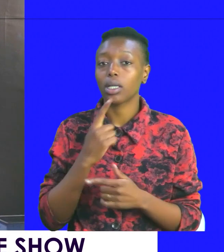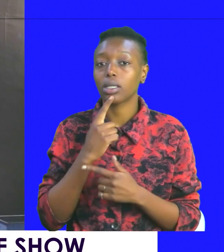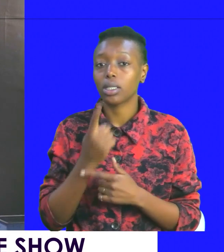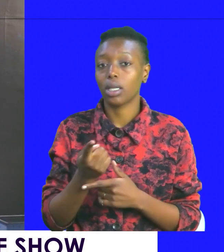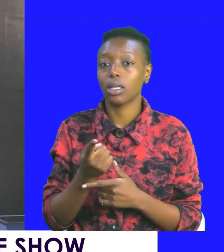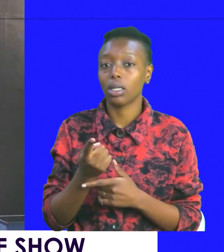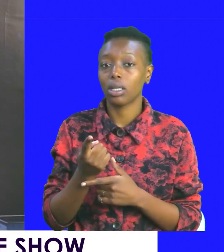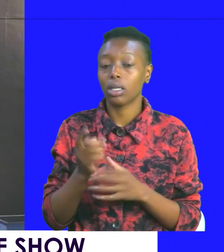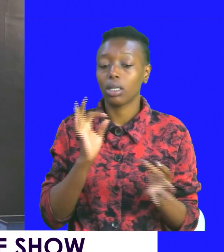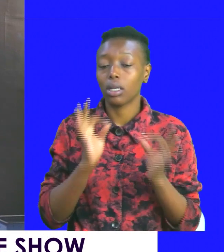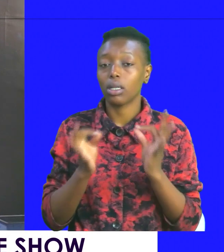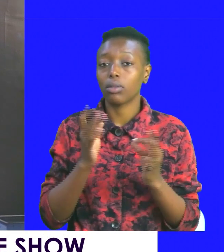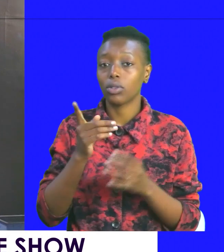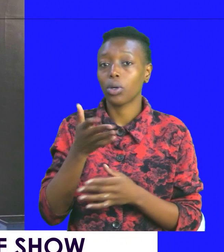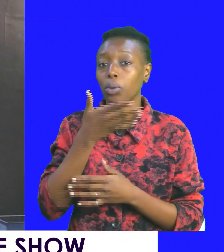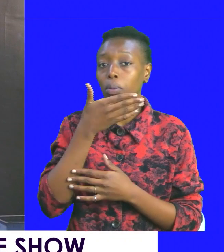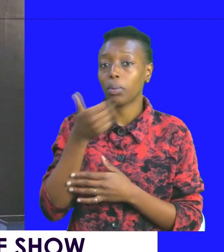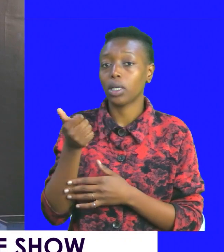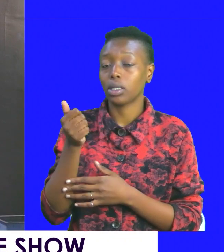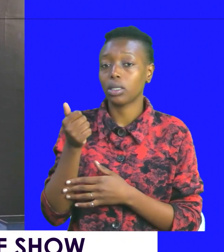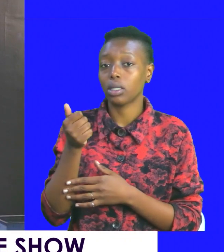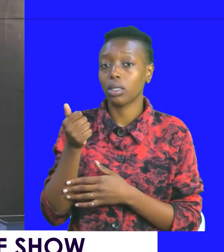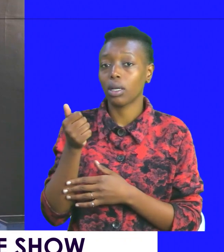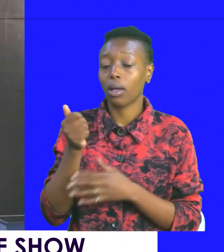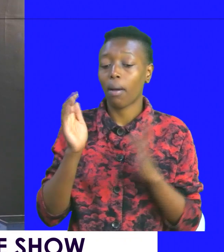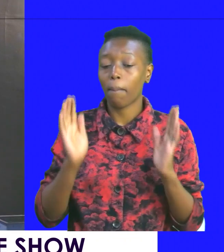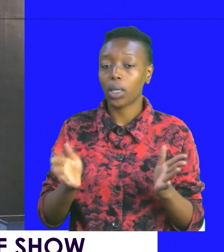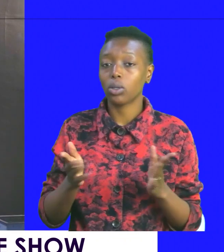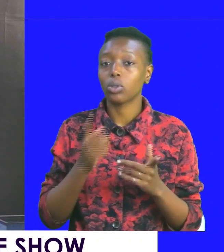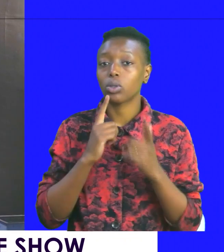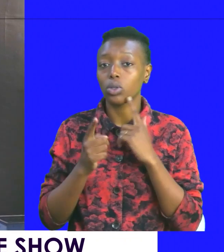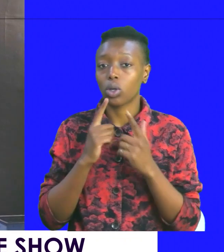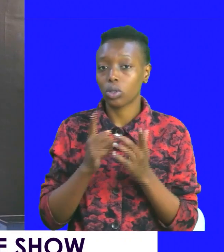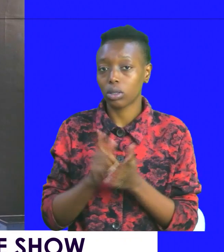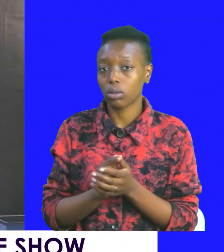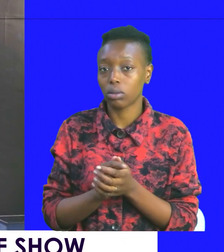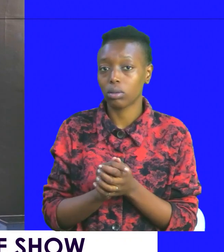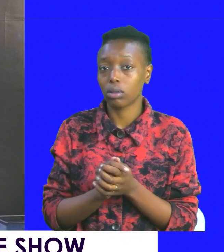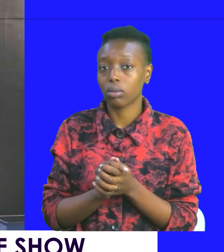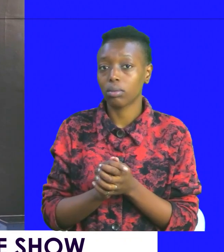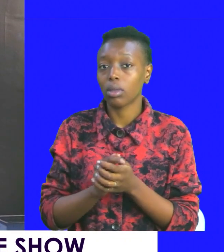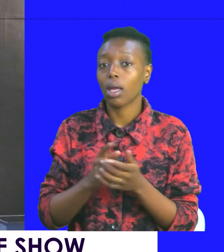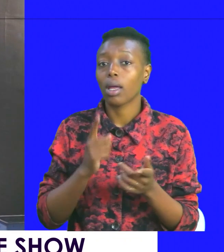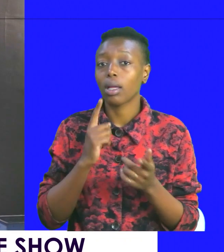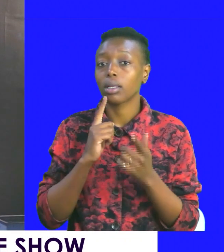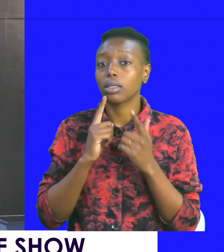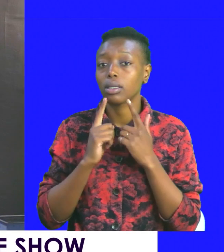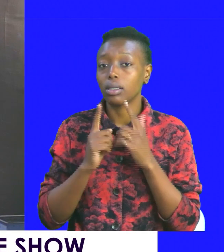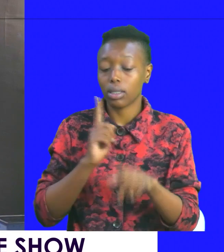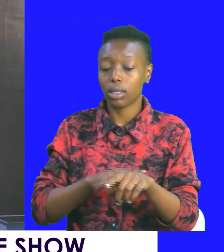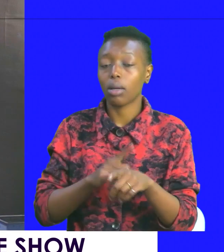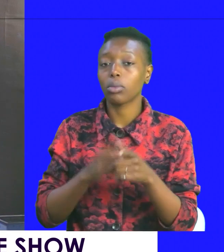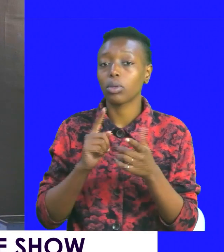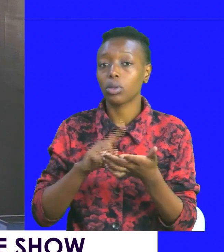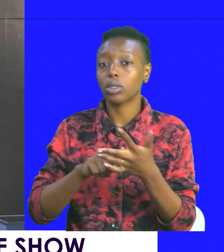tell me something about their attitude to me. When they start talking, their language diet.